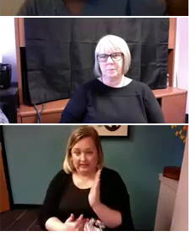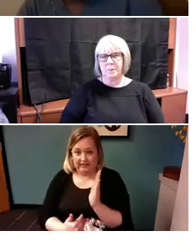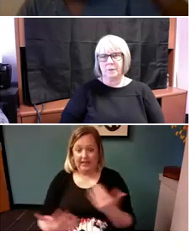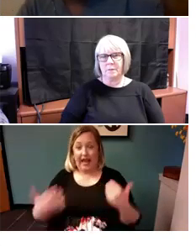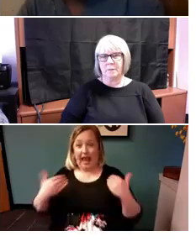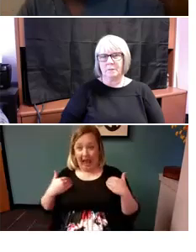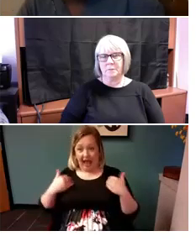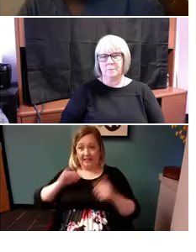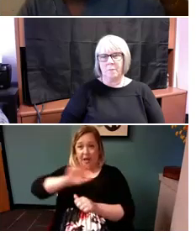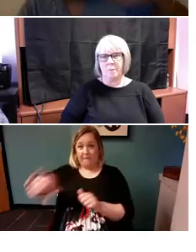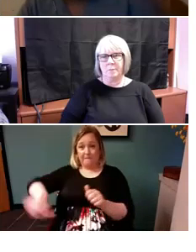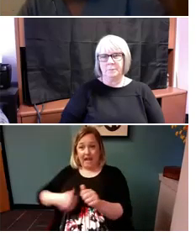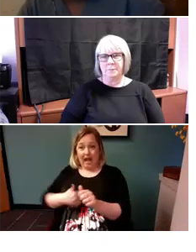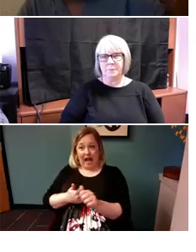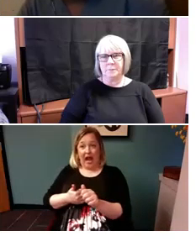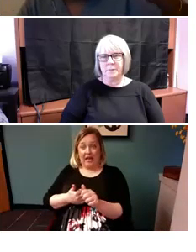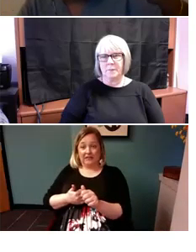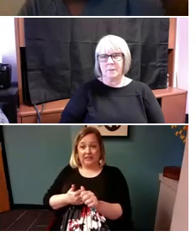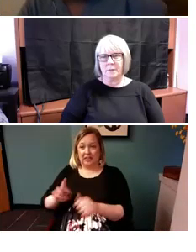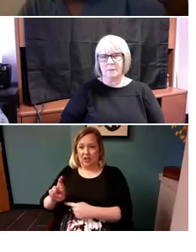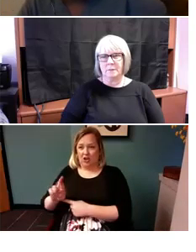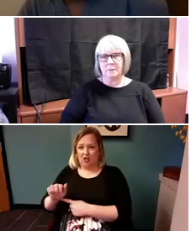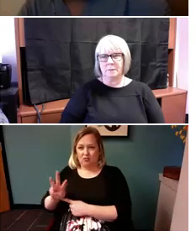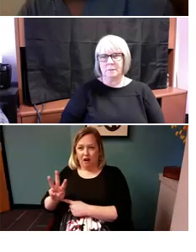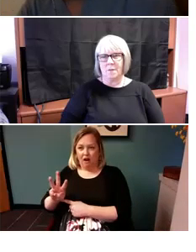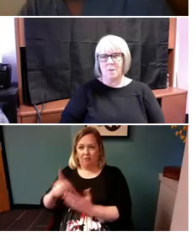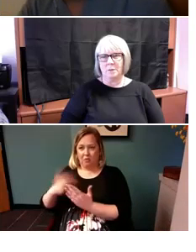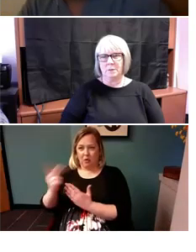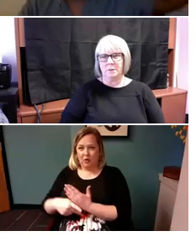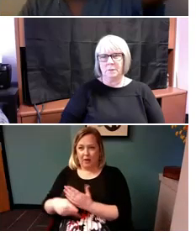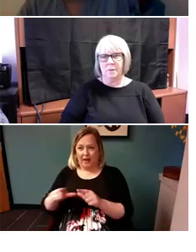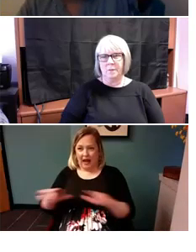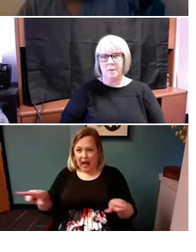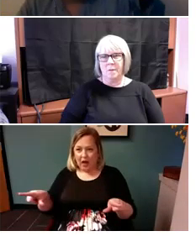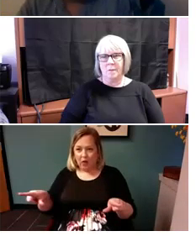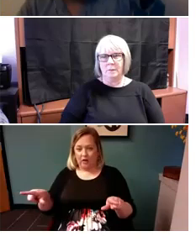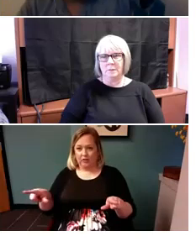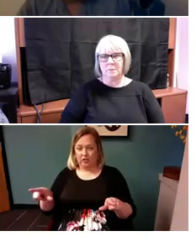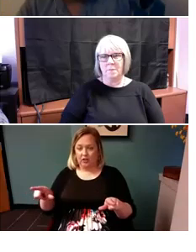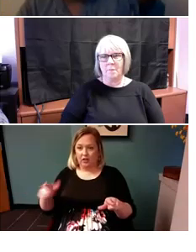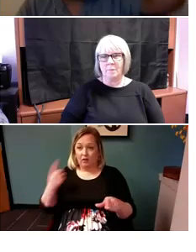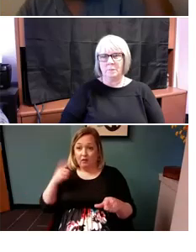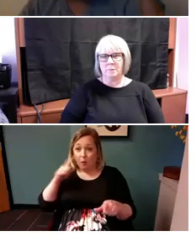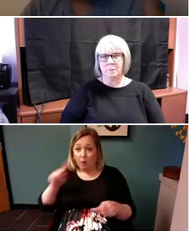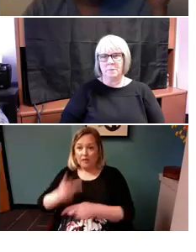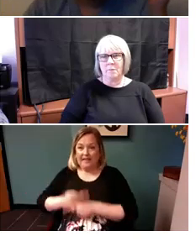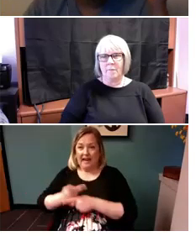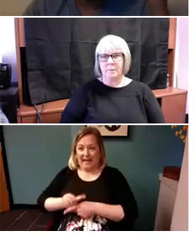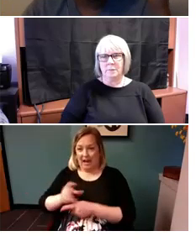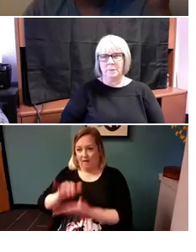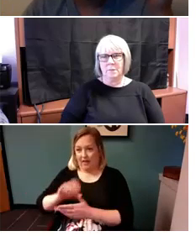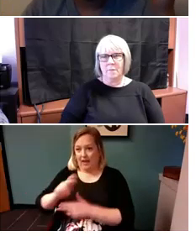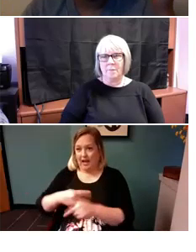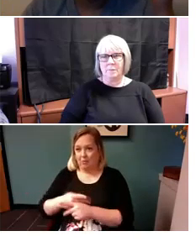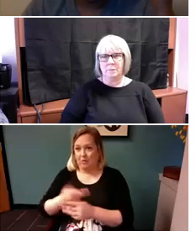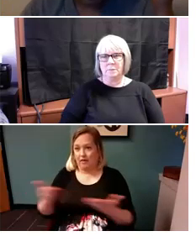language, a very raw programming language such as C++ or Java that take care of those sort of things. So let me